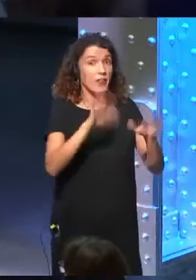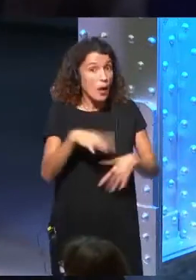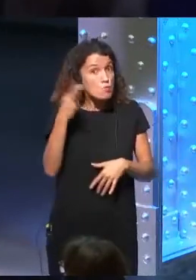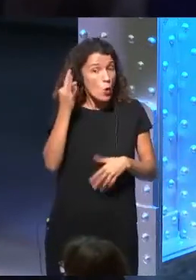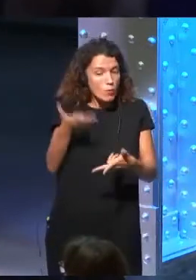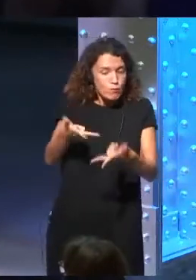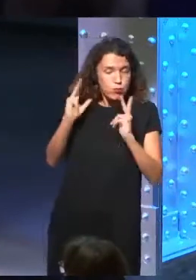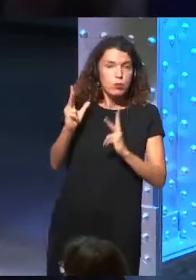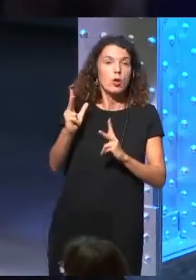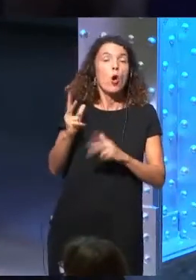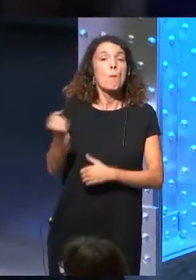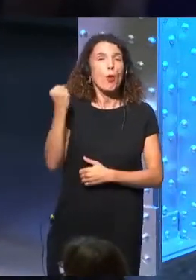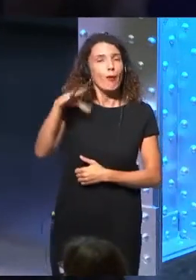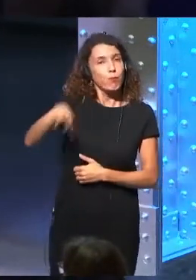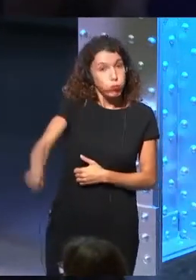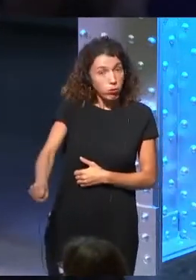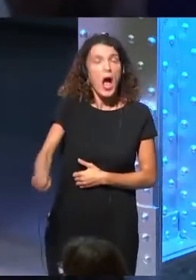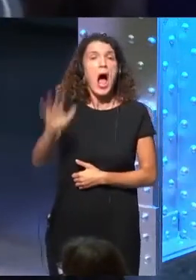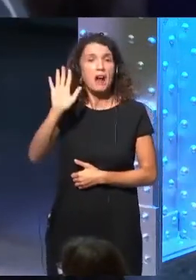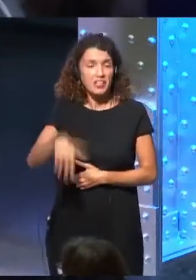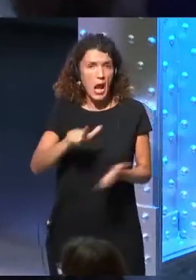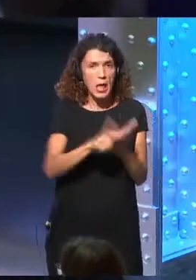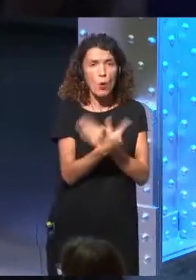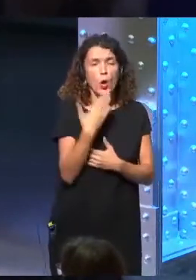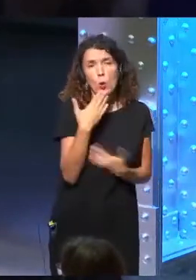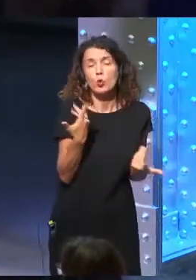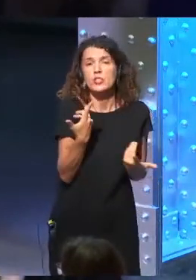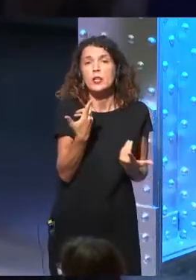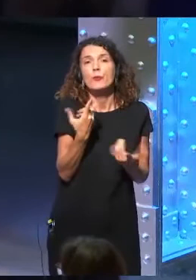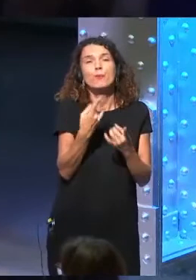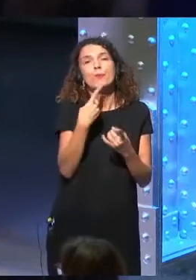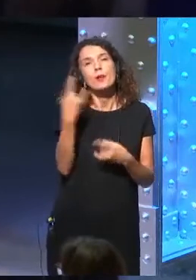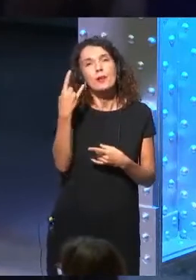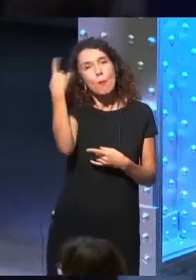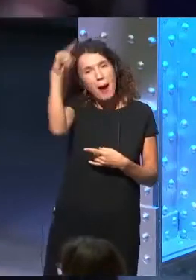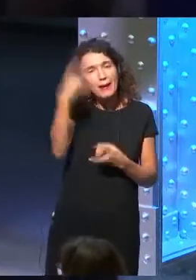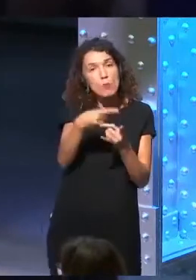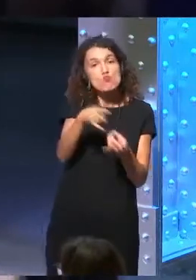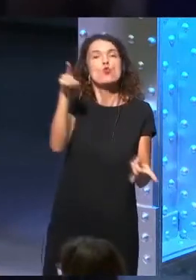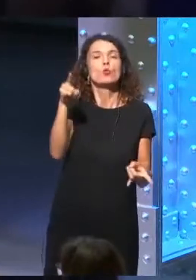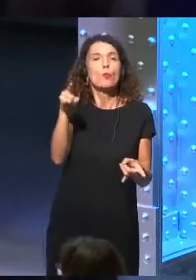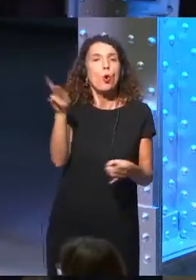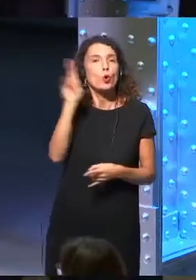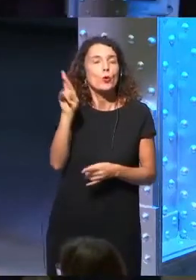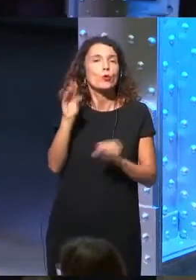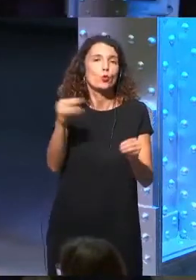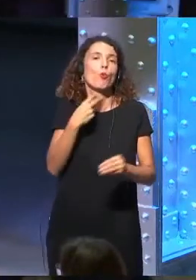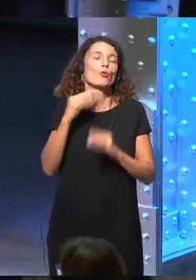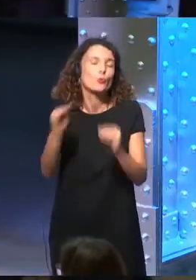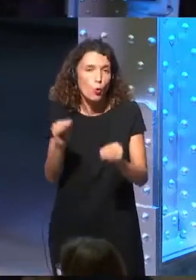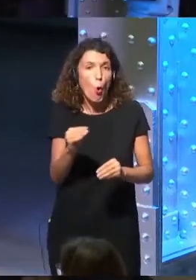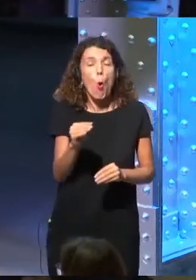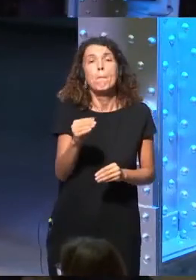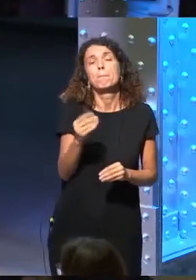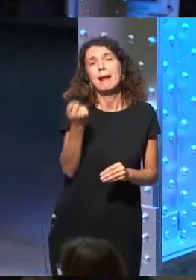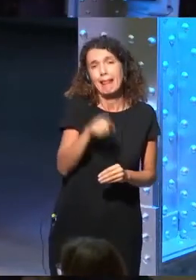language, it will sound, guess what, like the moo of the cow, the bray of the ass, and the bark of the